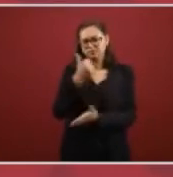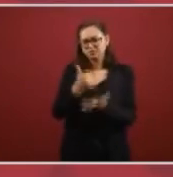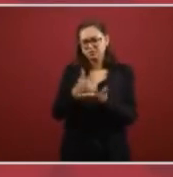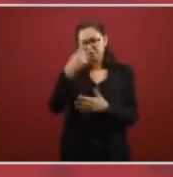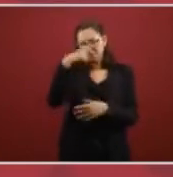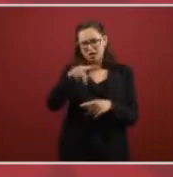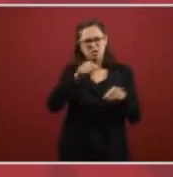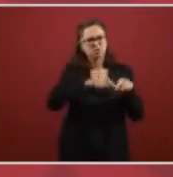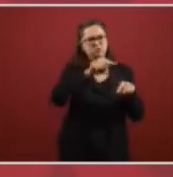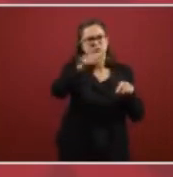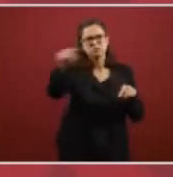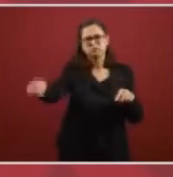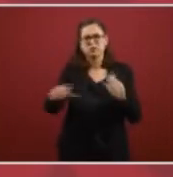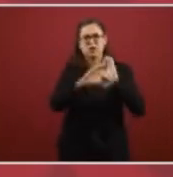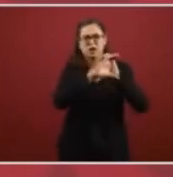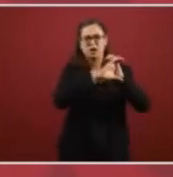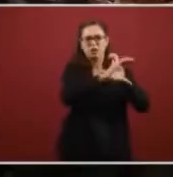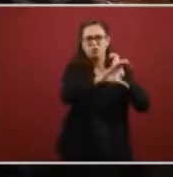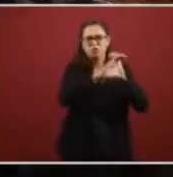from the City of Mexico,